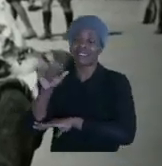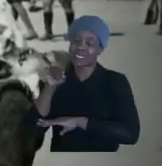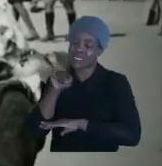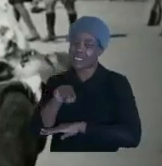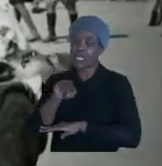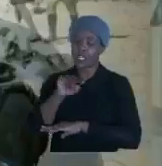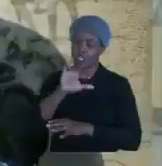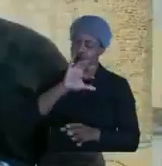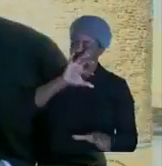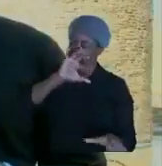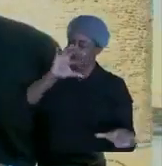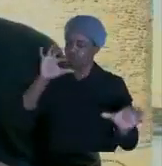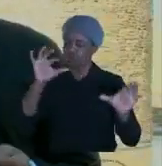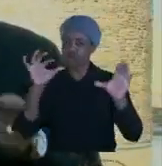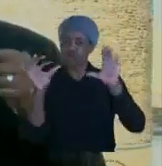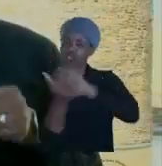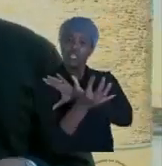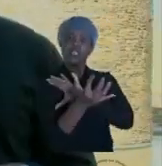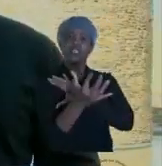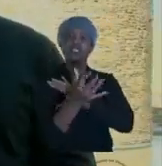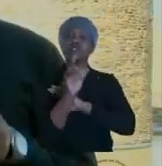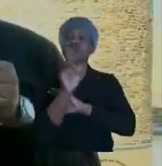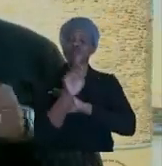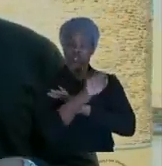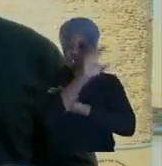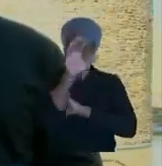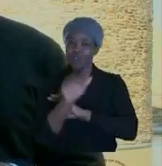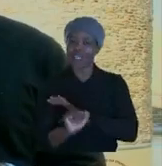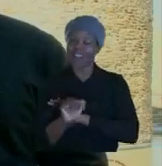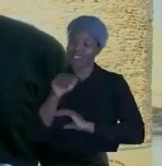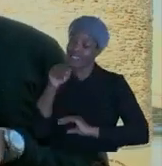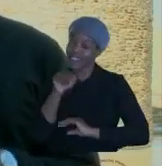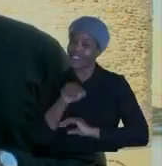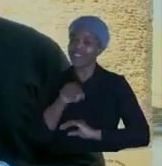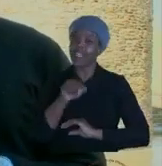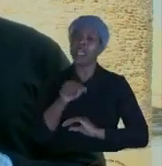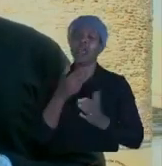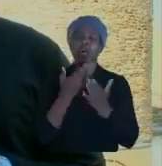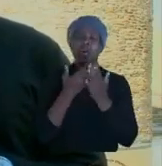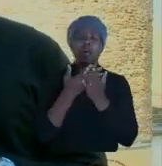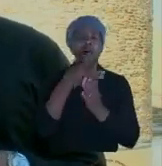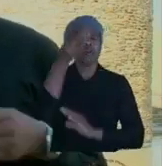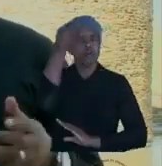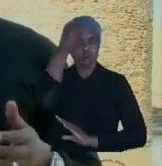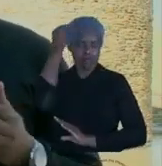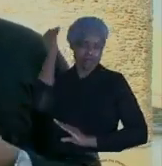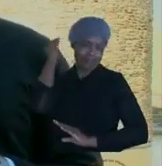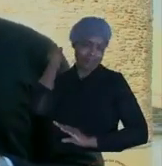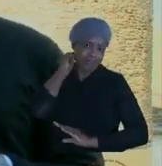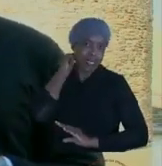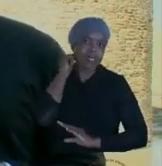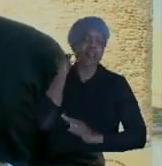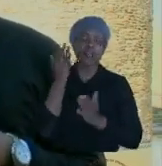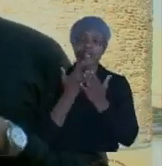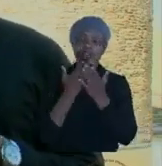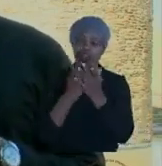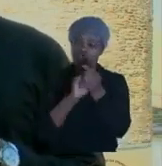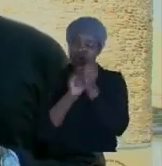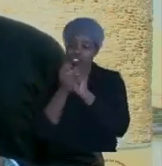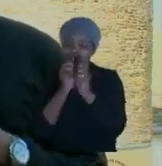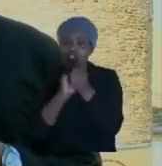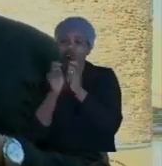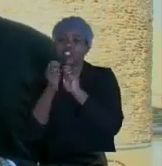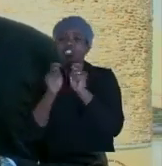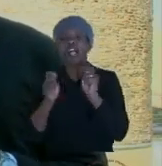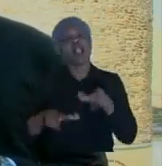South African history. It is a day that is commemorated and remembered for changing the lives of the